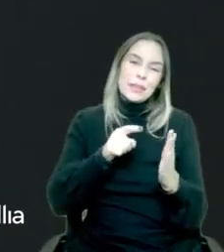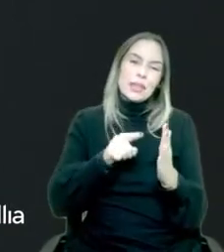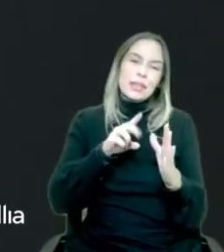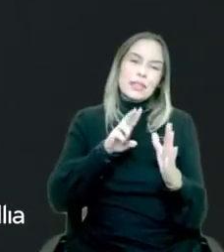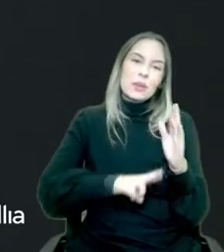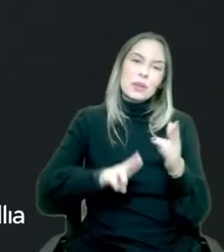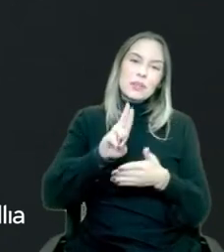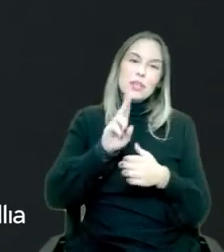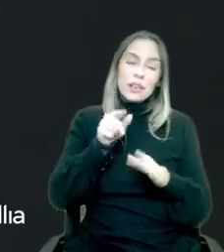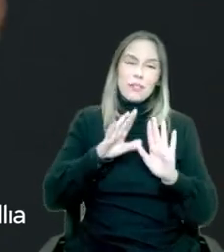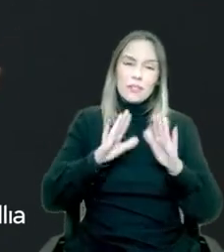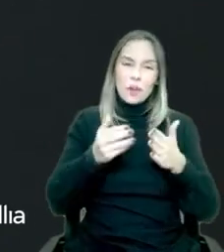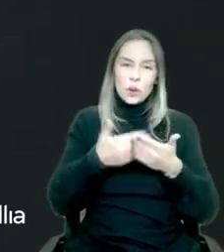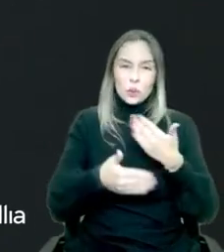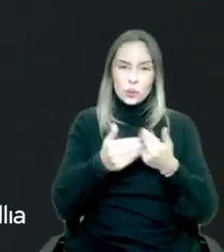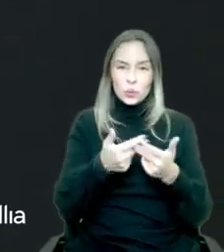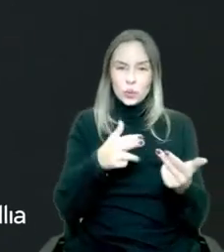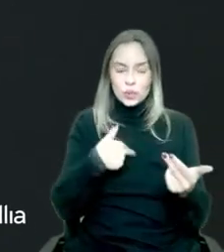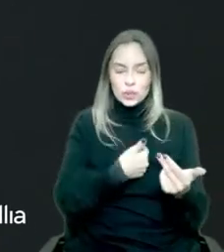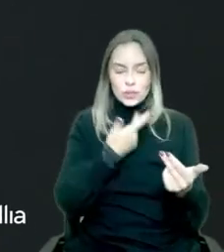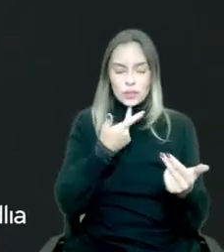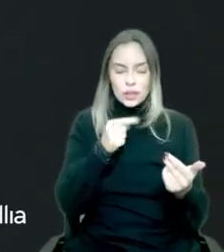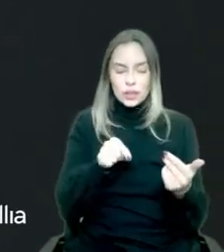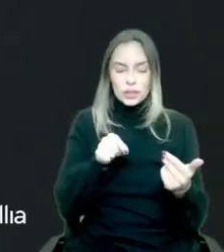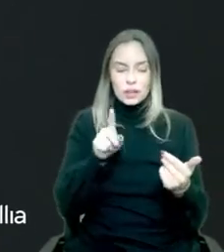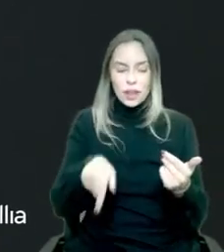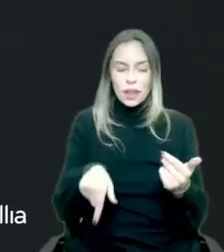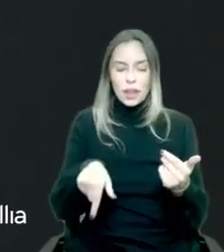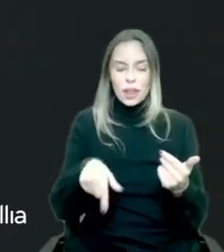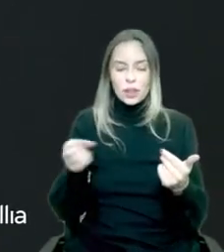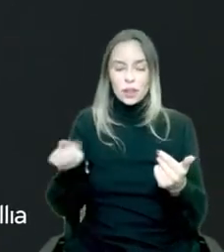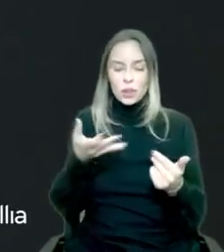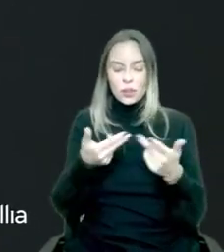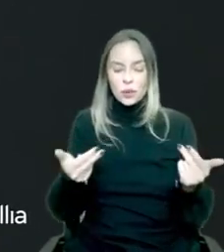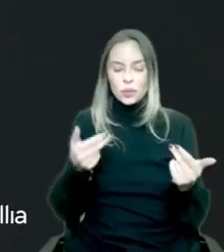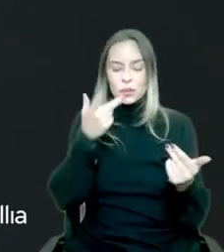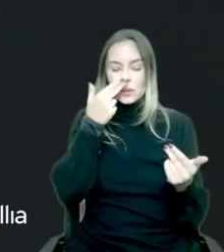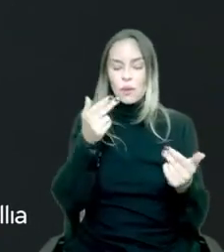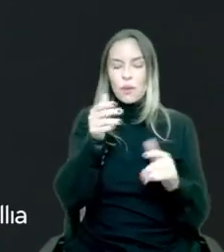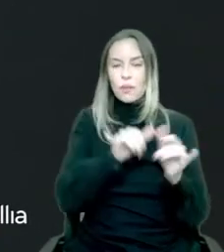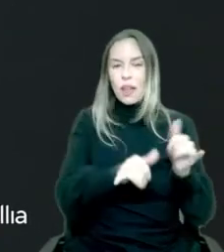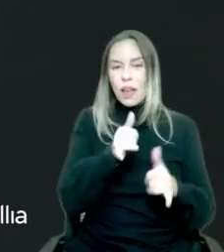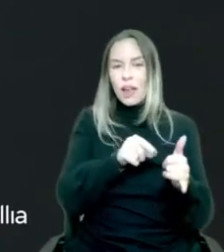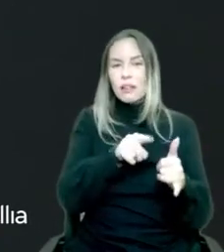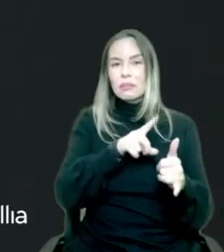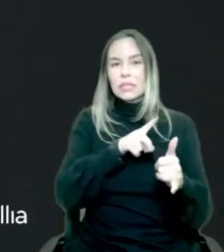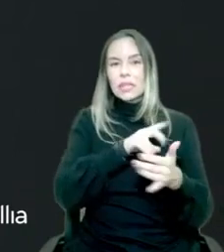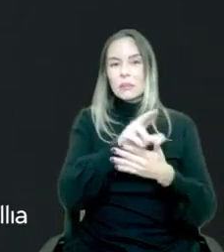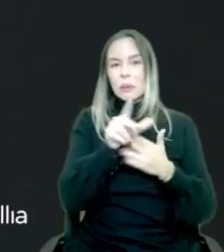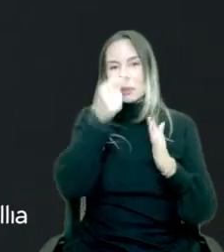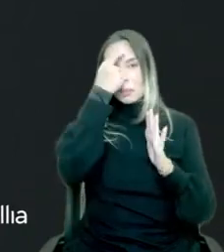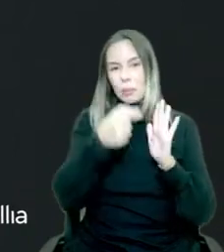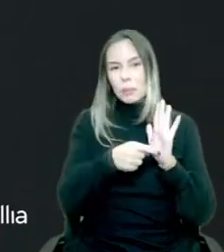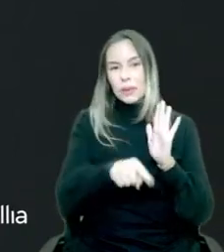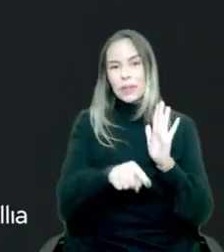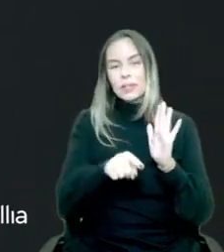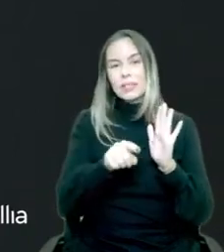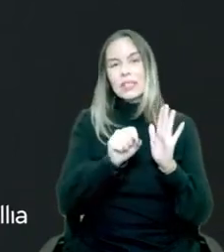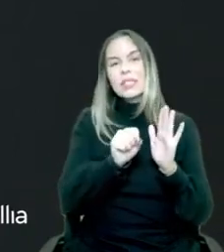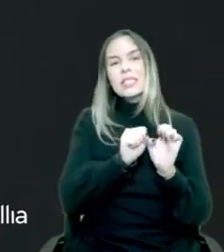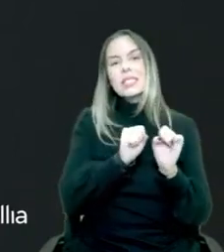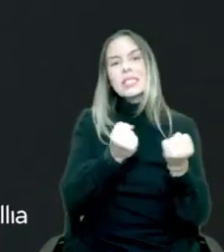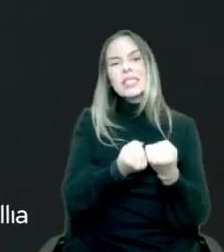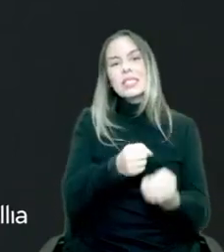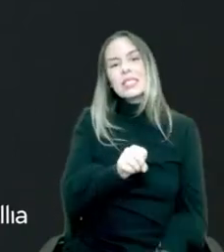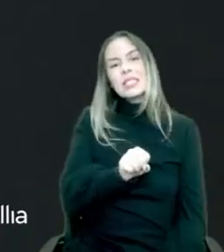talking about. And it's their new kind of like lab, if you will, for all these things in AI. So they had their AI summit. And I felt very honored and privileged